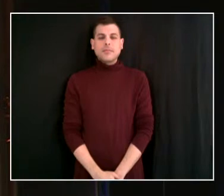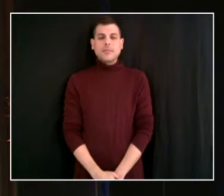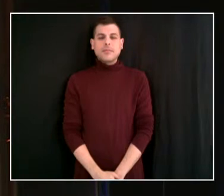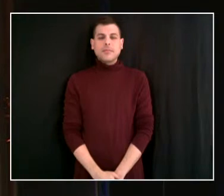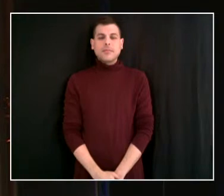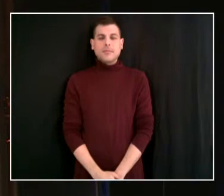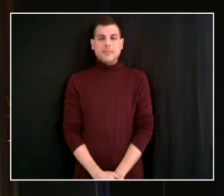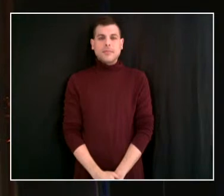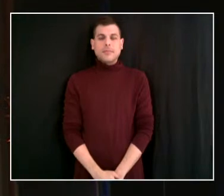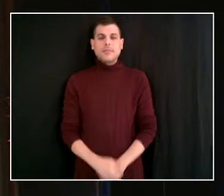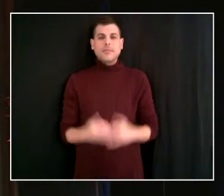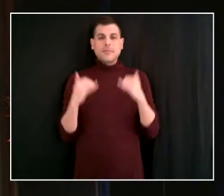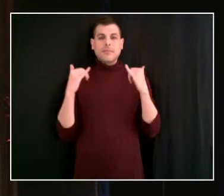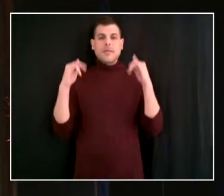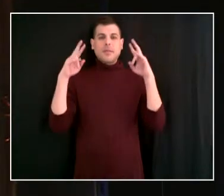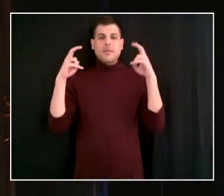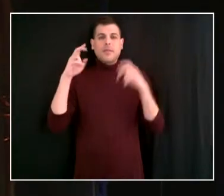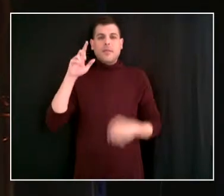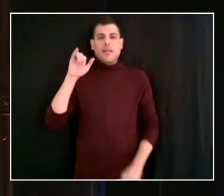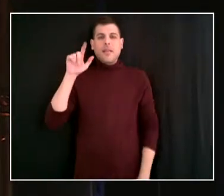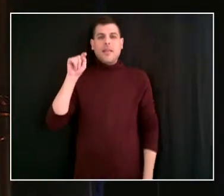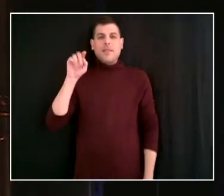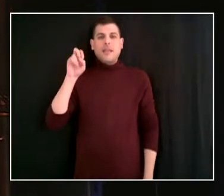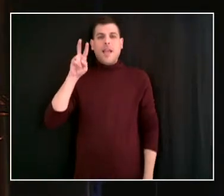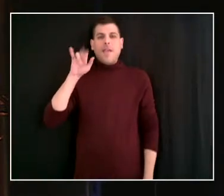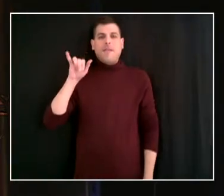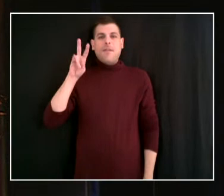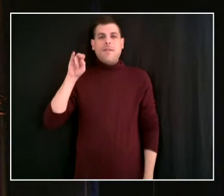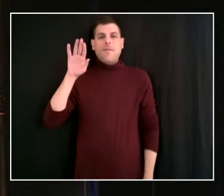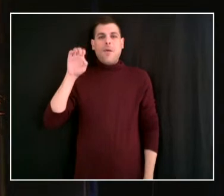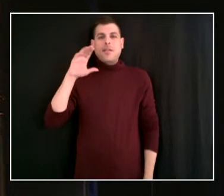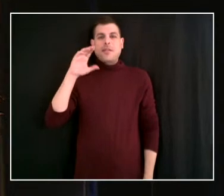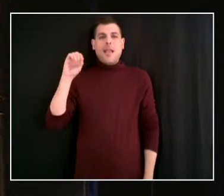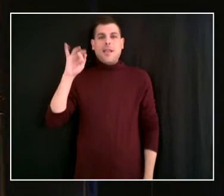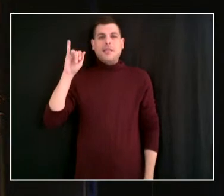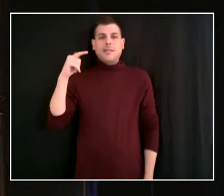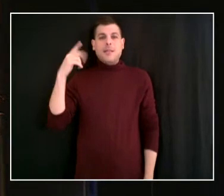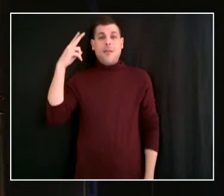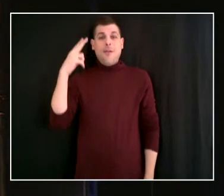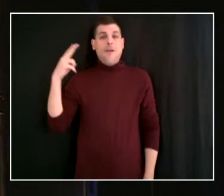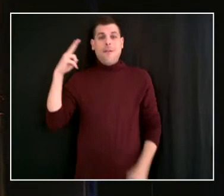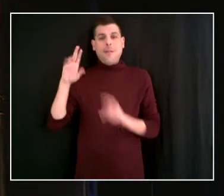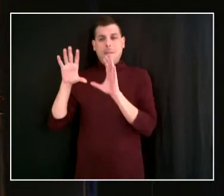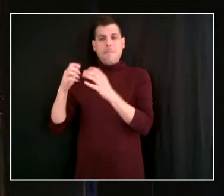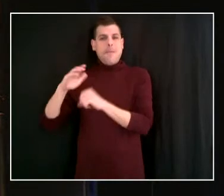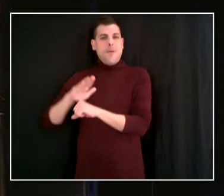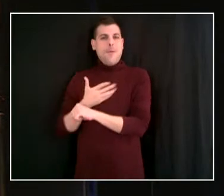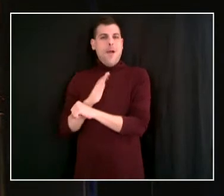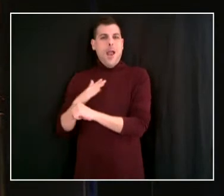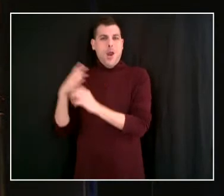To perform Lift Every Voice and Sing, please welcome the Harlem Fellowship Choir.